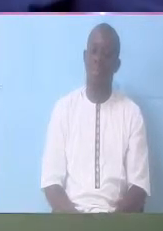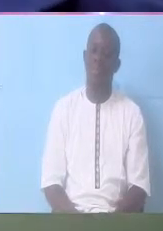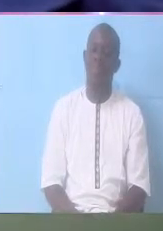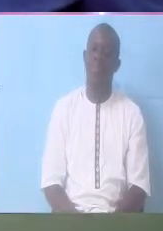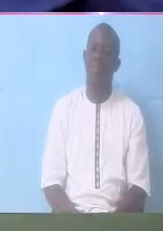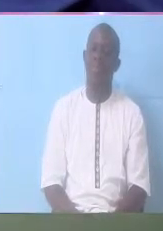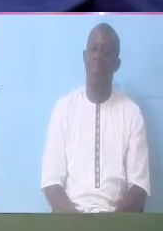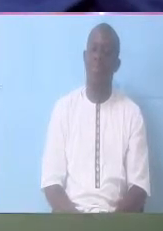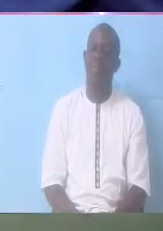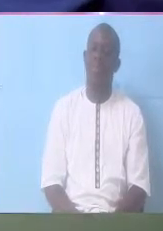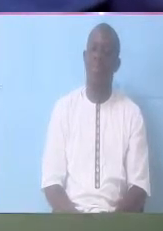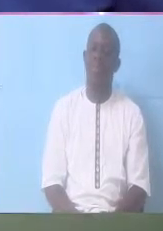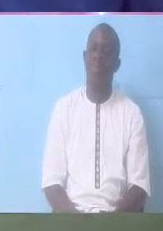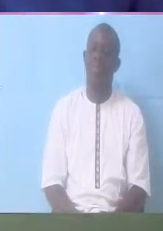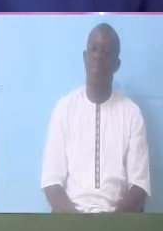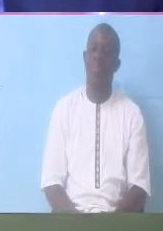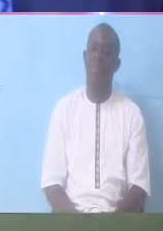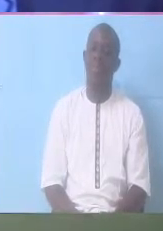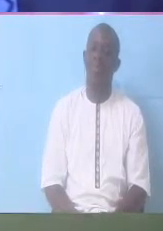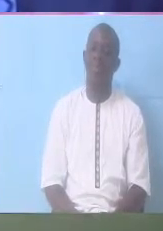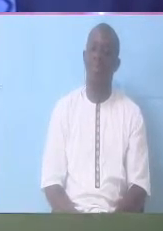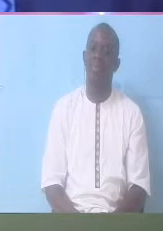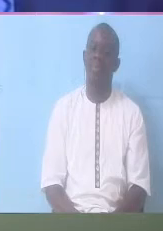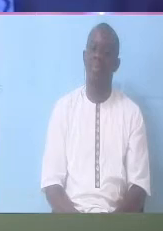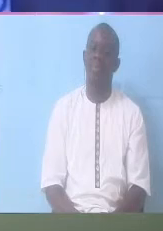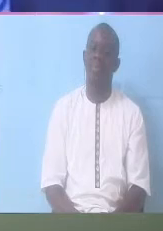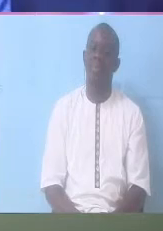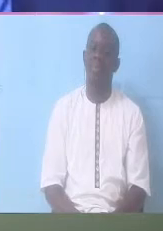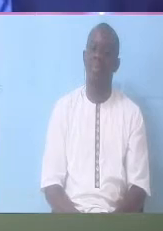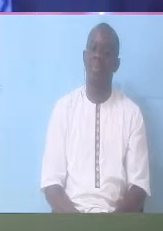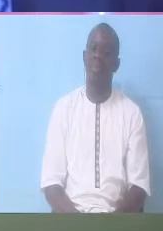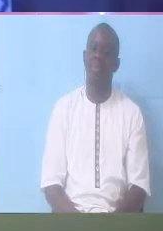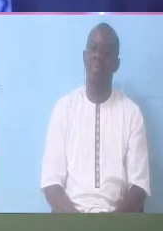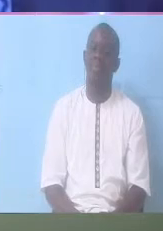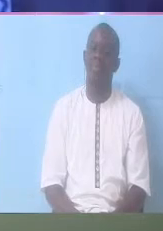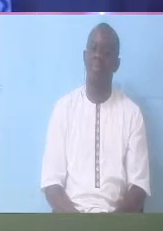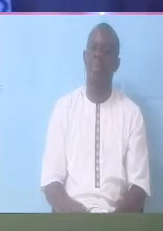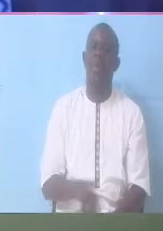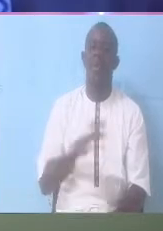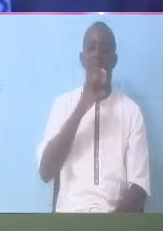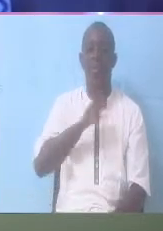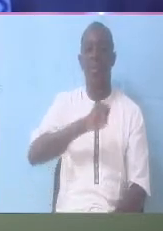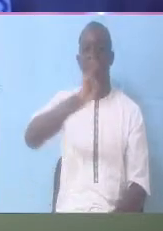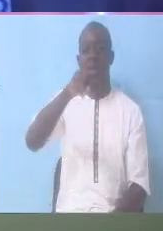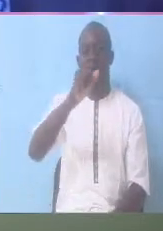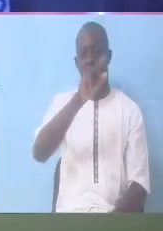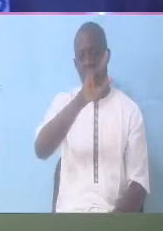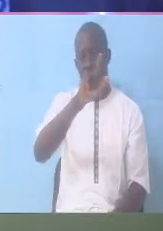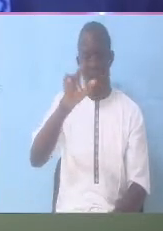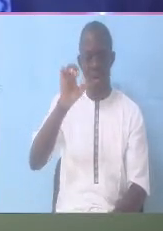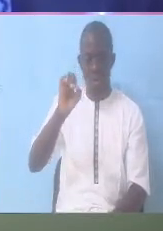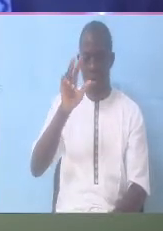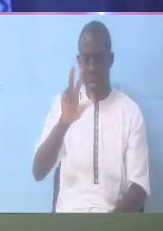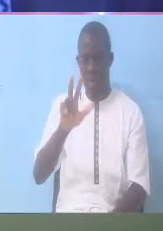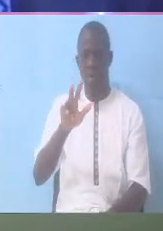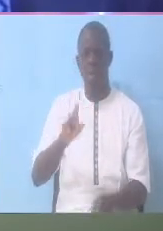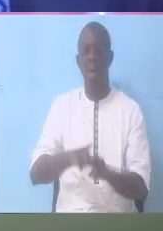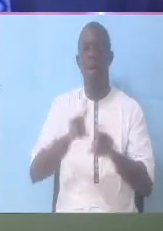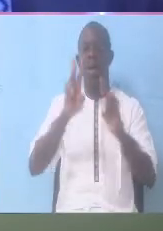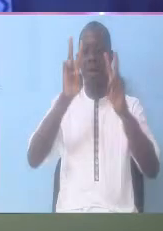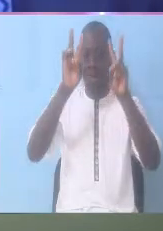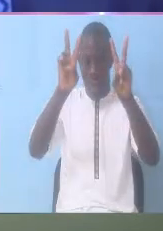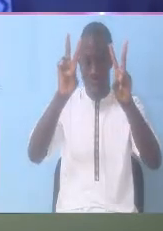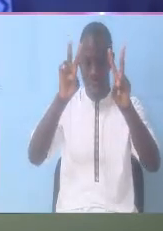that okay ngakango di hanu fo police nyi molu fa. Mr. Jallow. Mr. Jallow. Yes, sir. Yaya